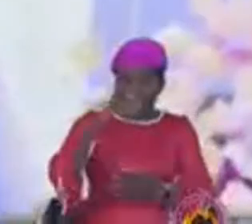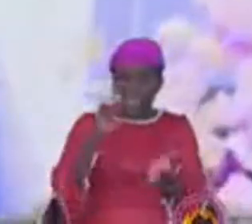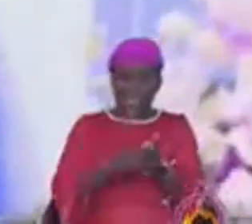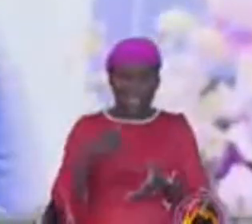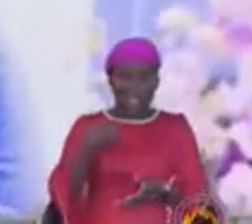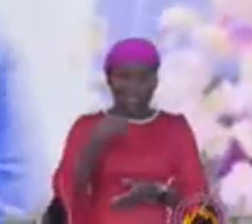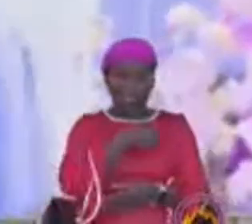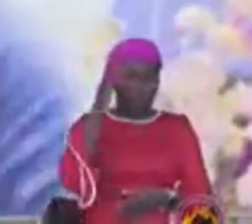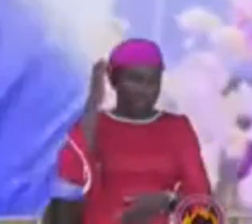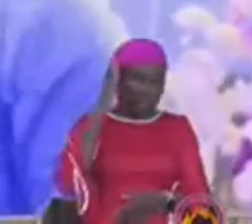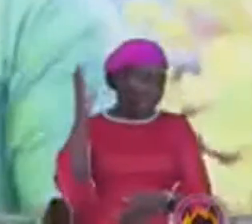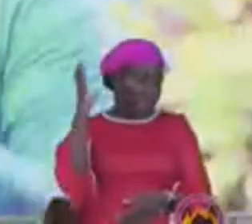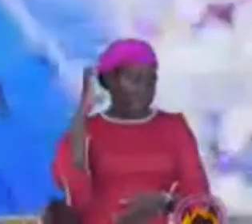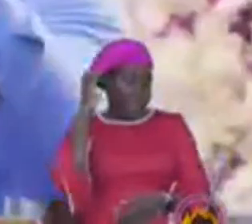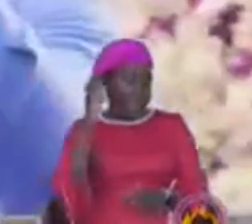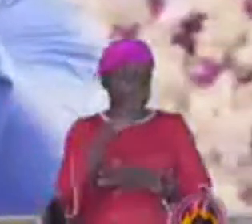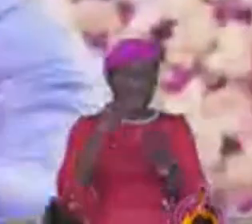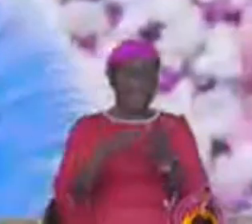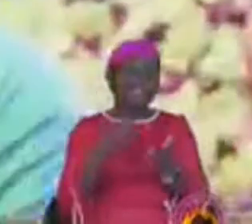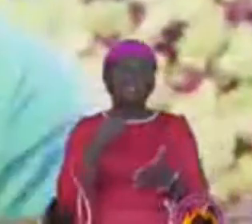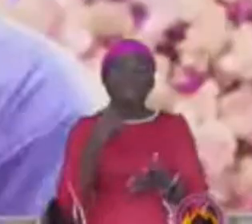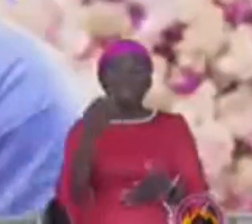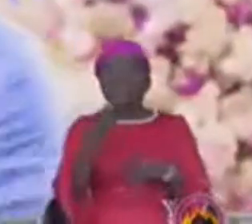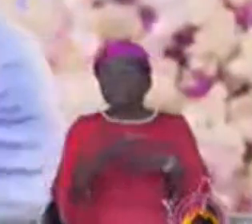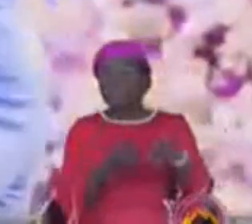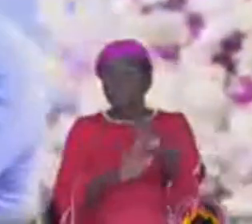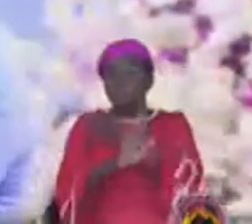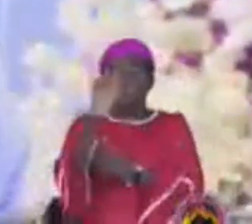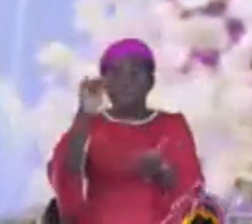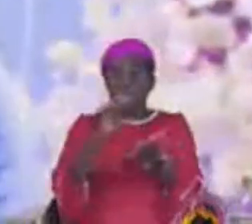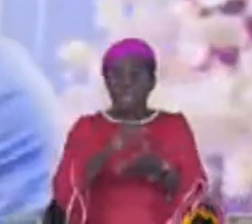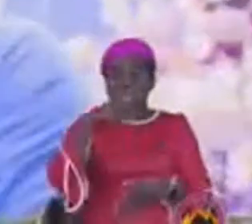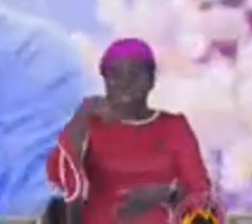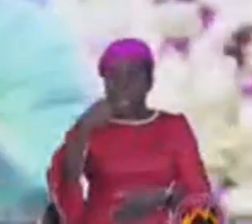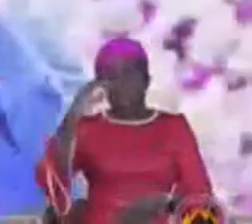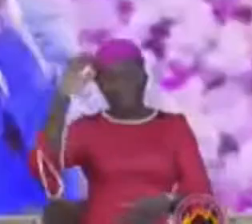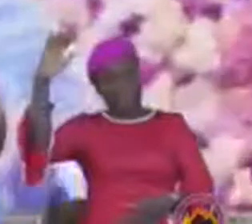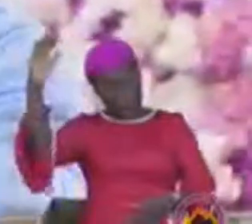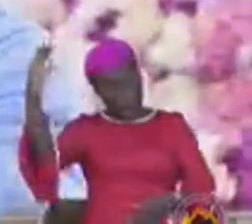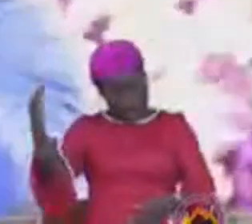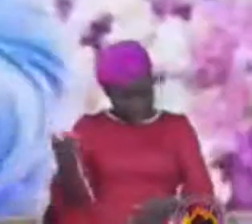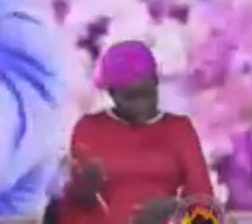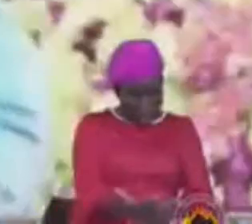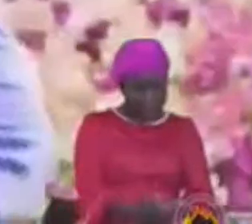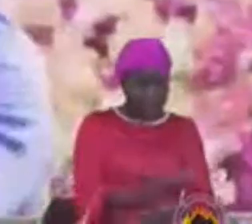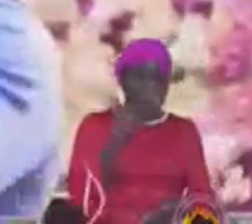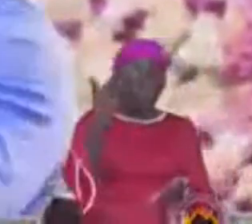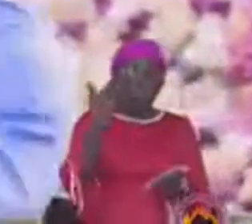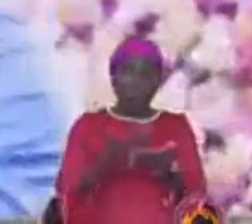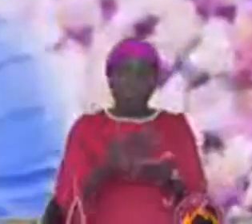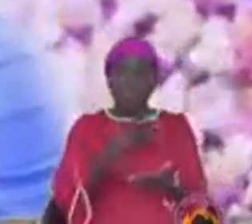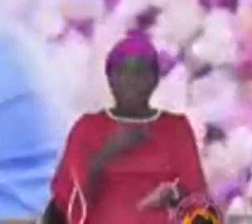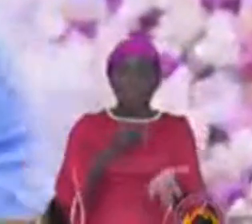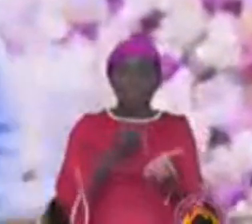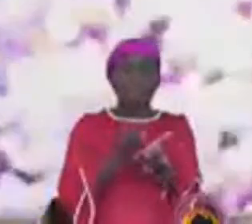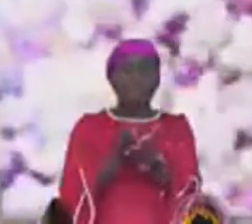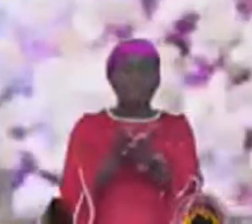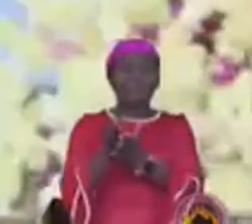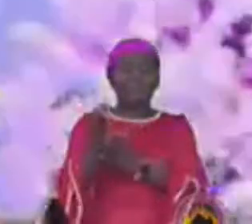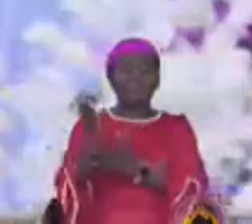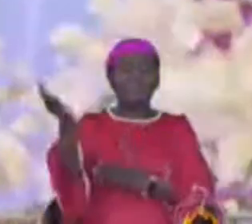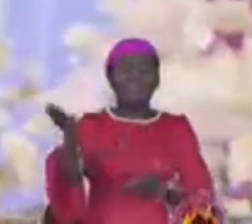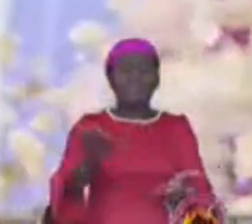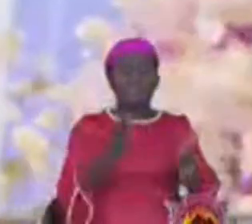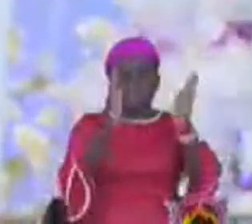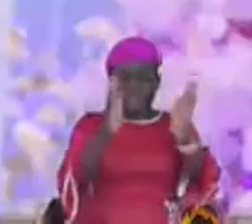this voice from God that says, welcome, good and faithful servant,